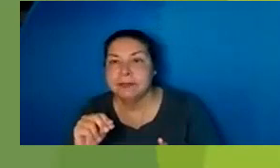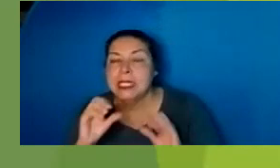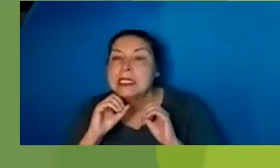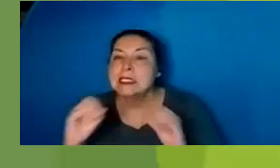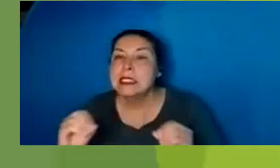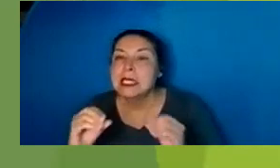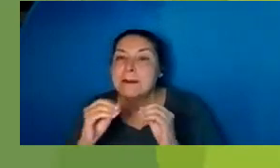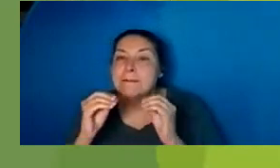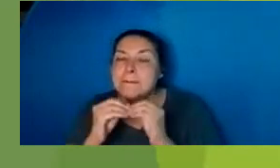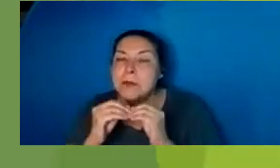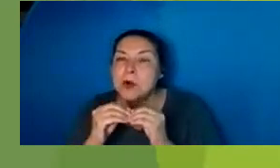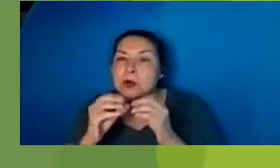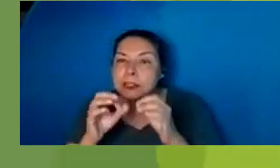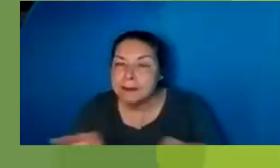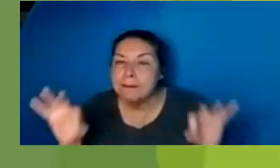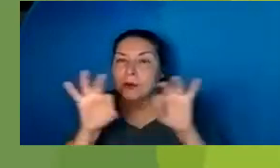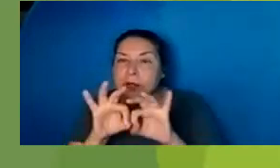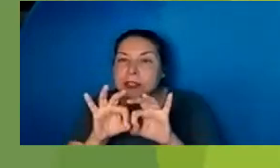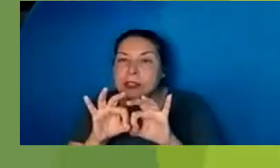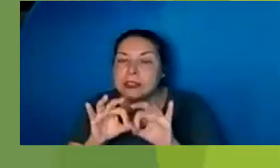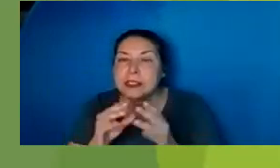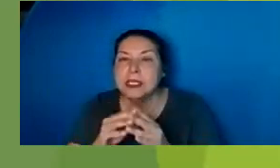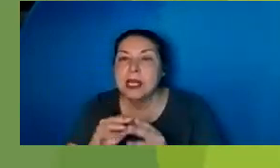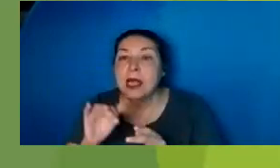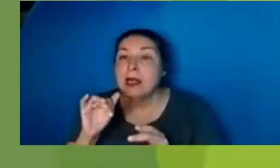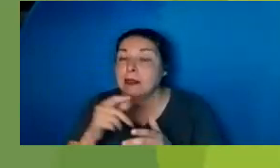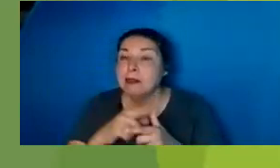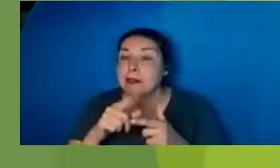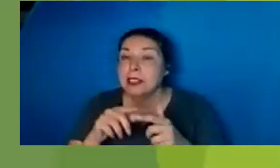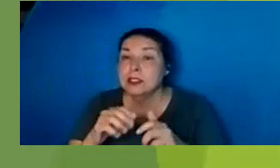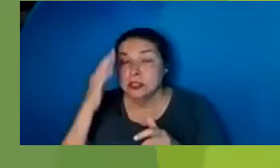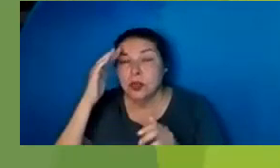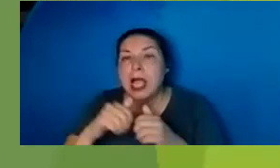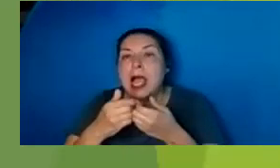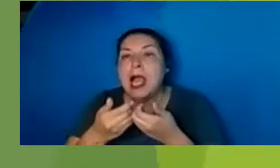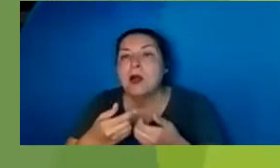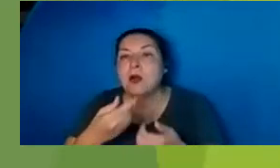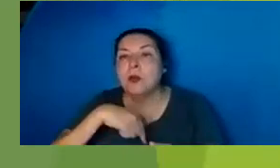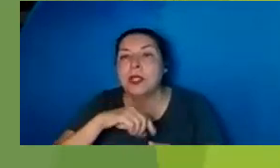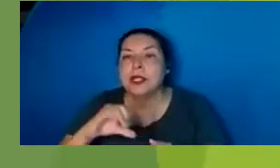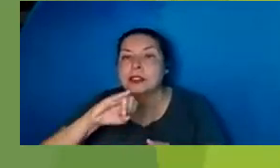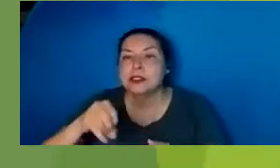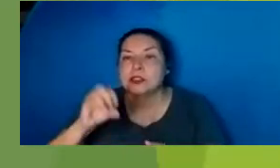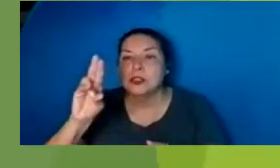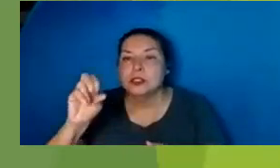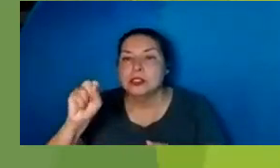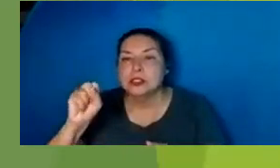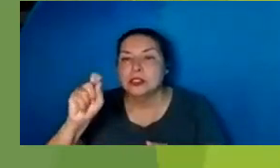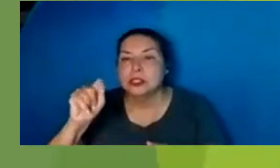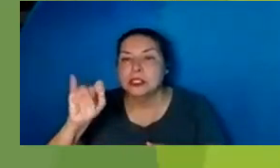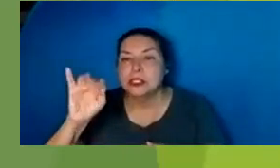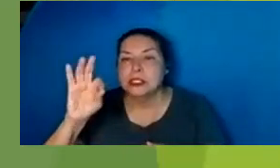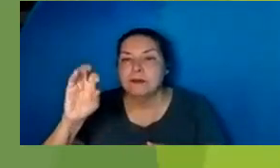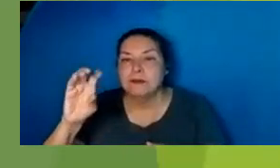important or more critical than to know how is one justified before God. And so very often,